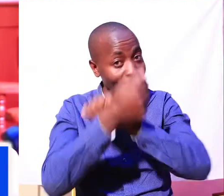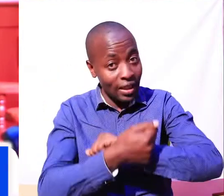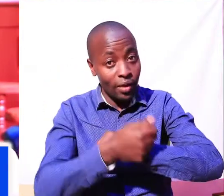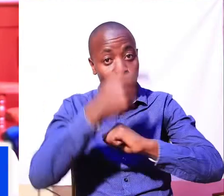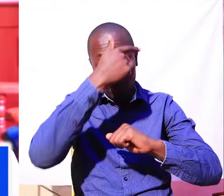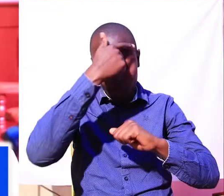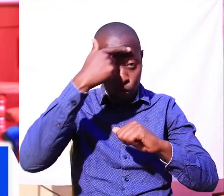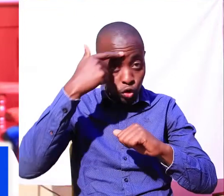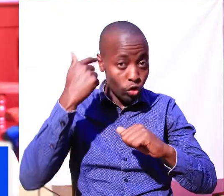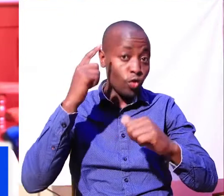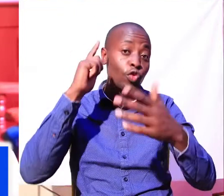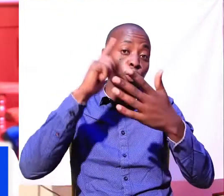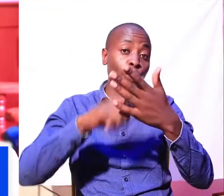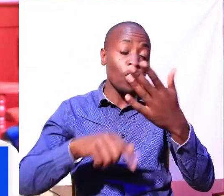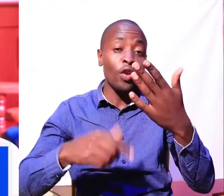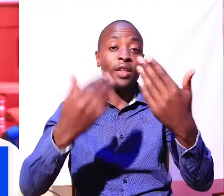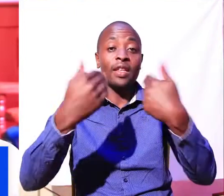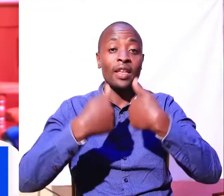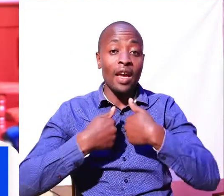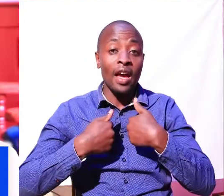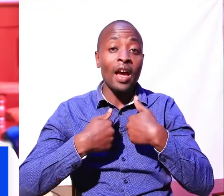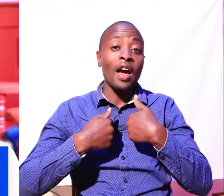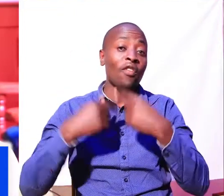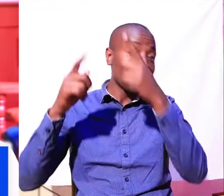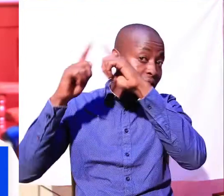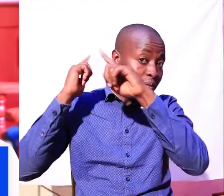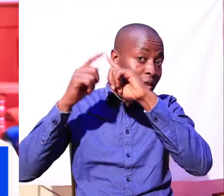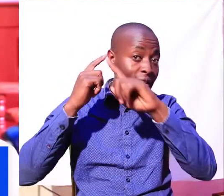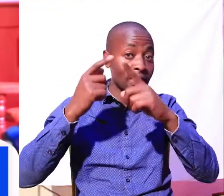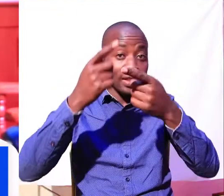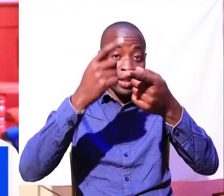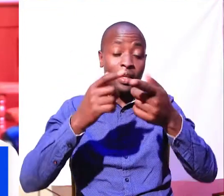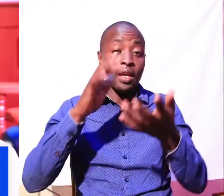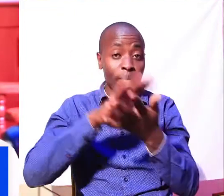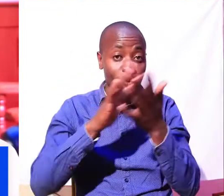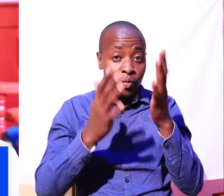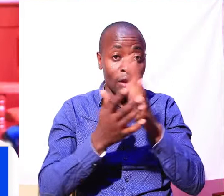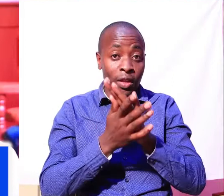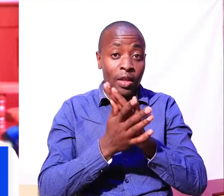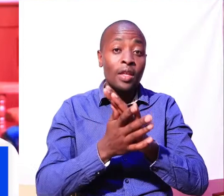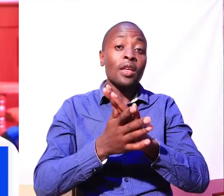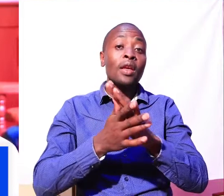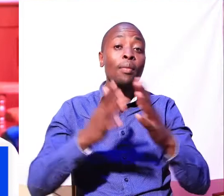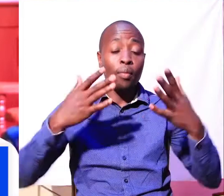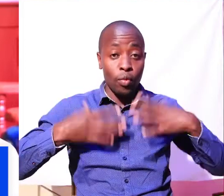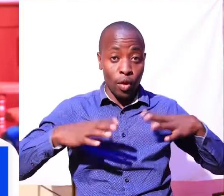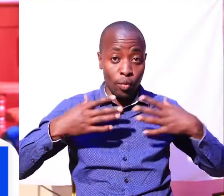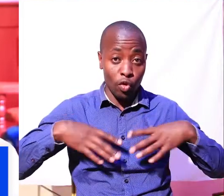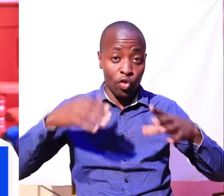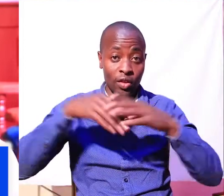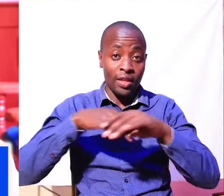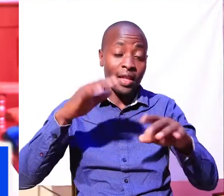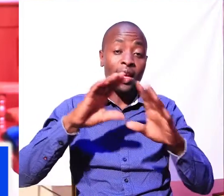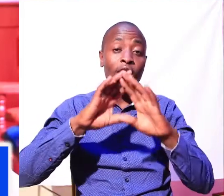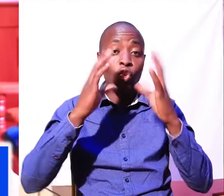the incidences they had faced so far. But so far they had risen to become prominent people in that community, and a time